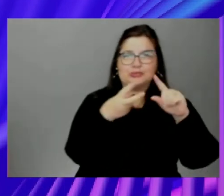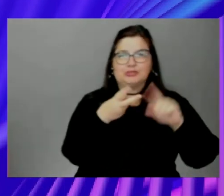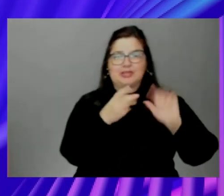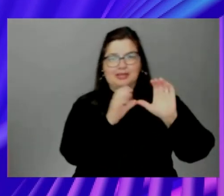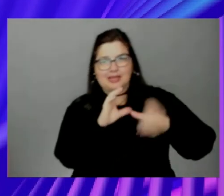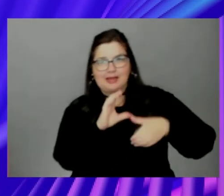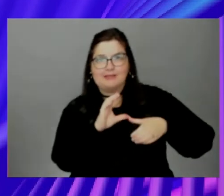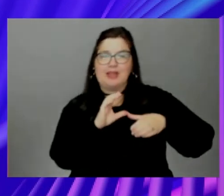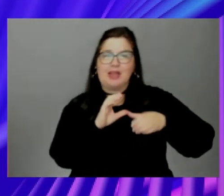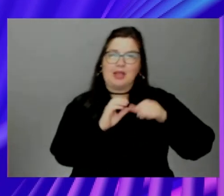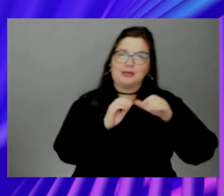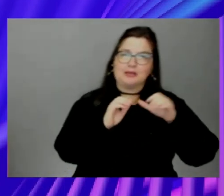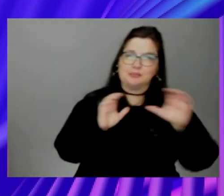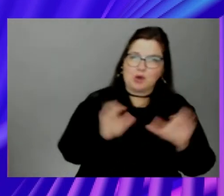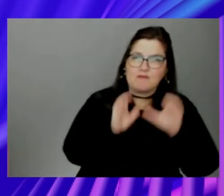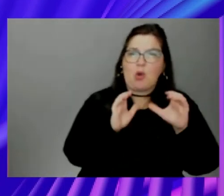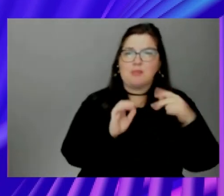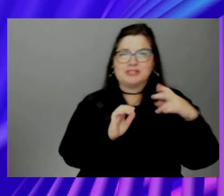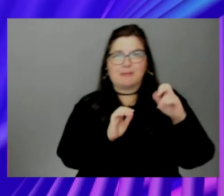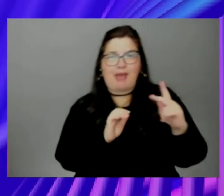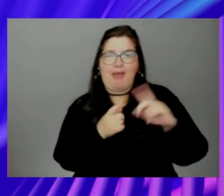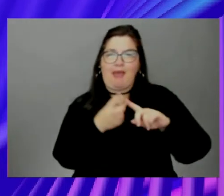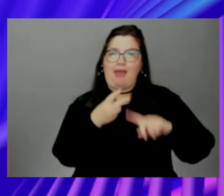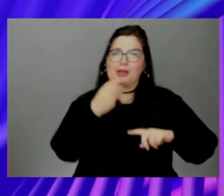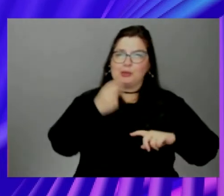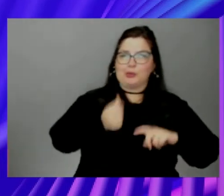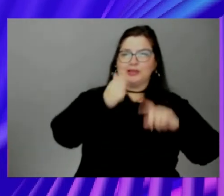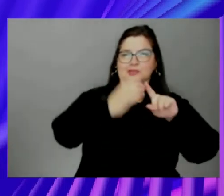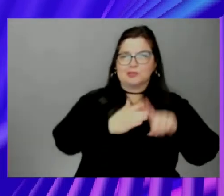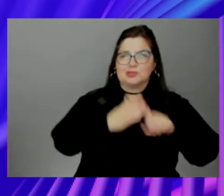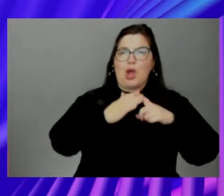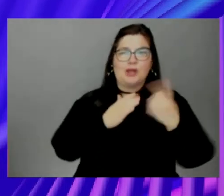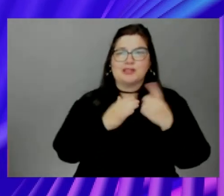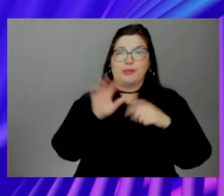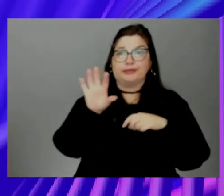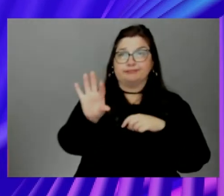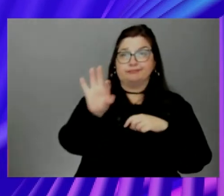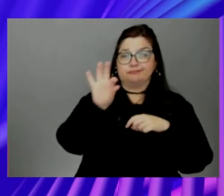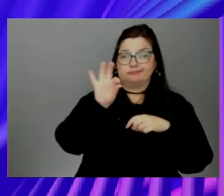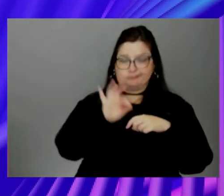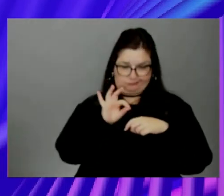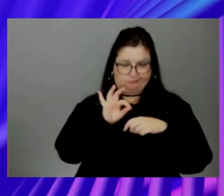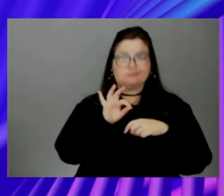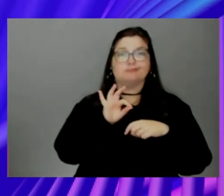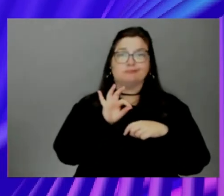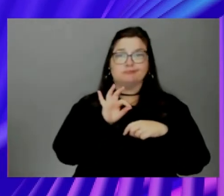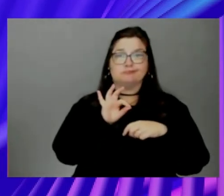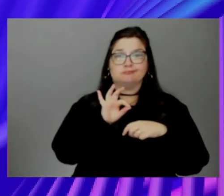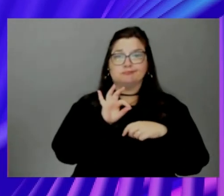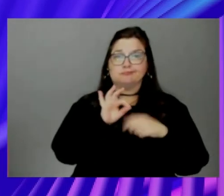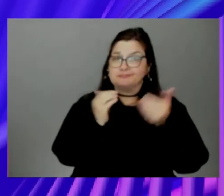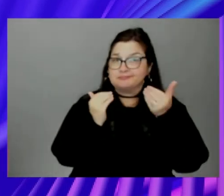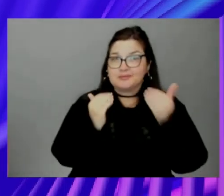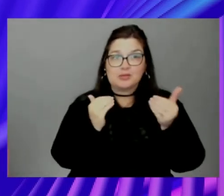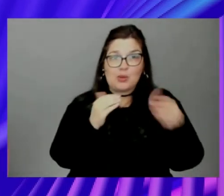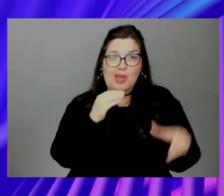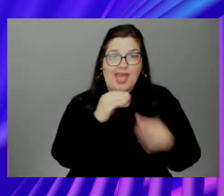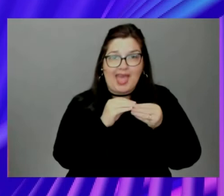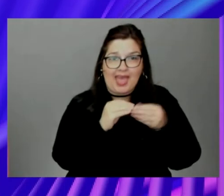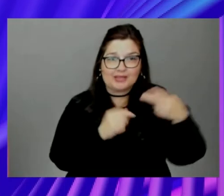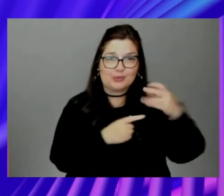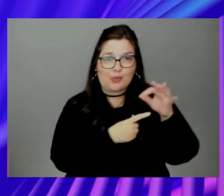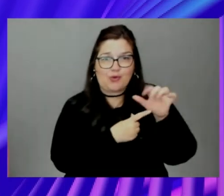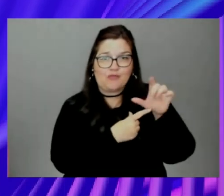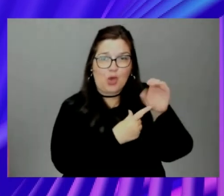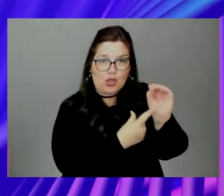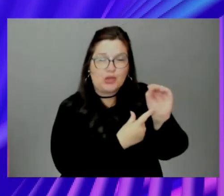got quick starts that somebody could take, and it's as simple as picking, and I'm just going to pick the top one on the list and say add to portfolio. And I'll